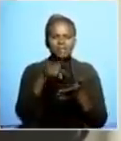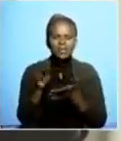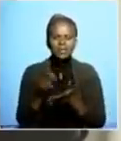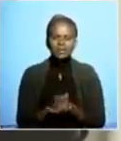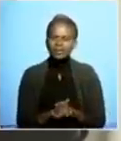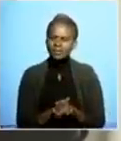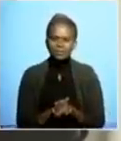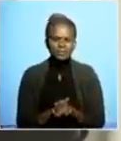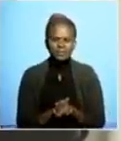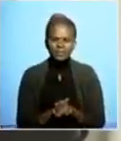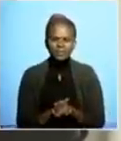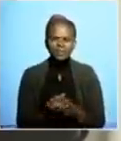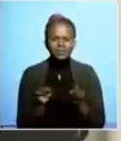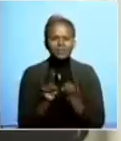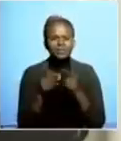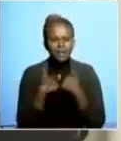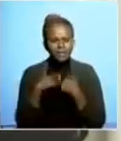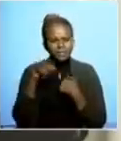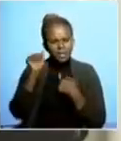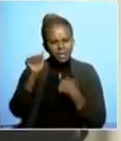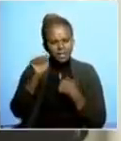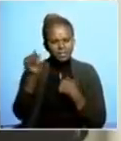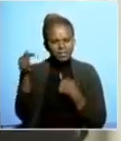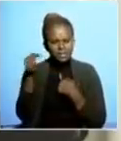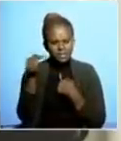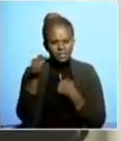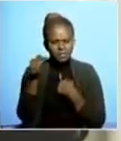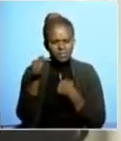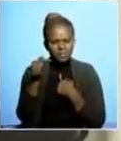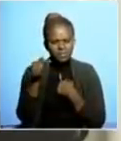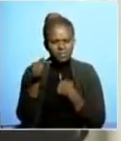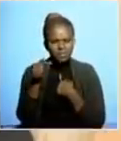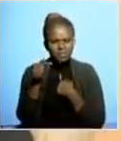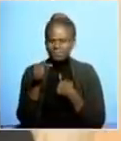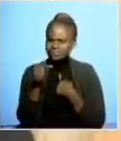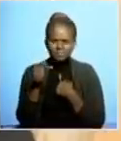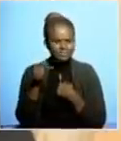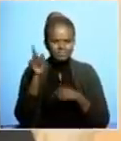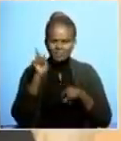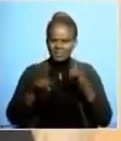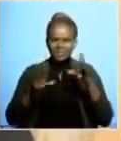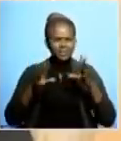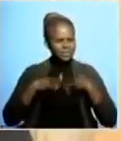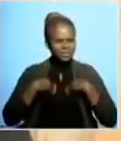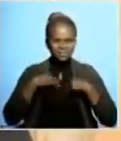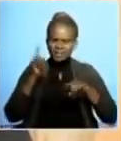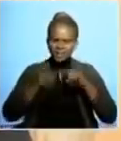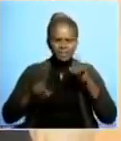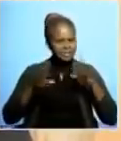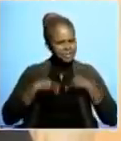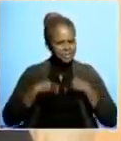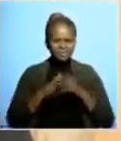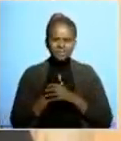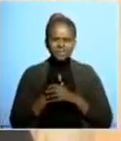And there was an attorney general there, Icona man, Icona.